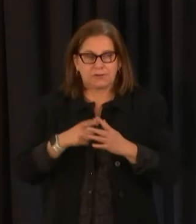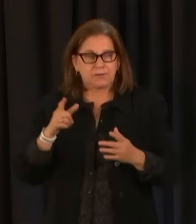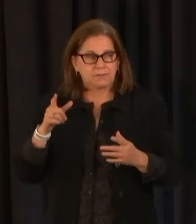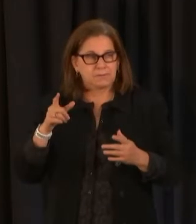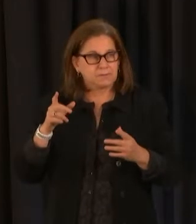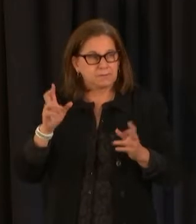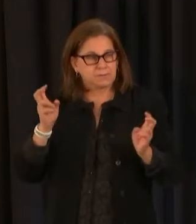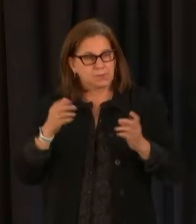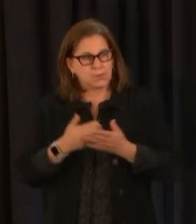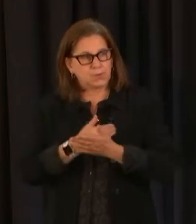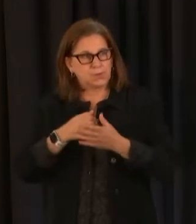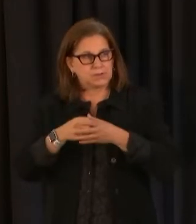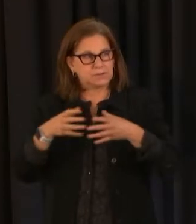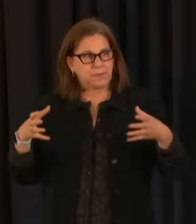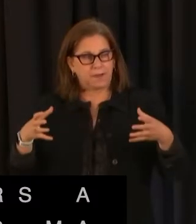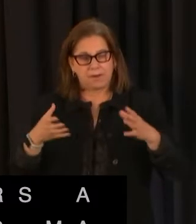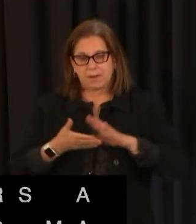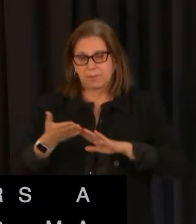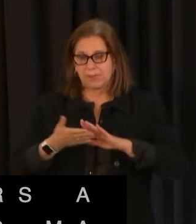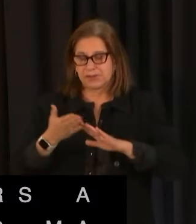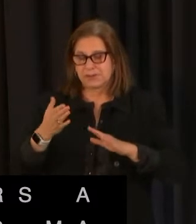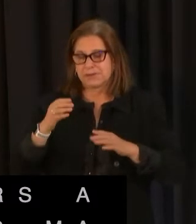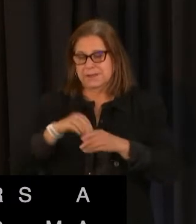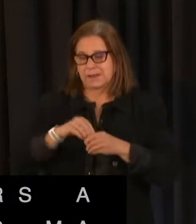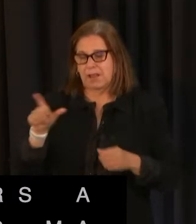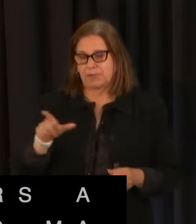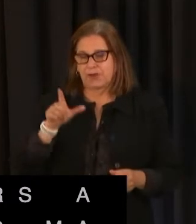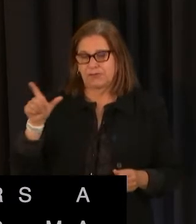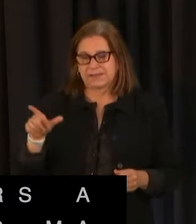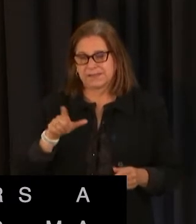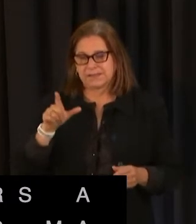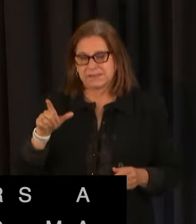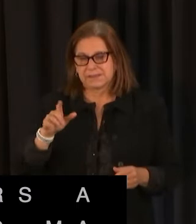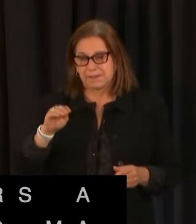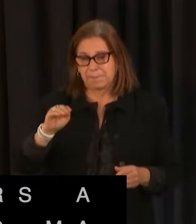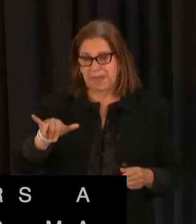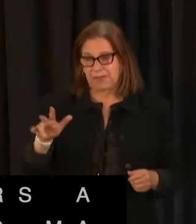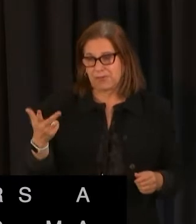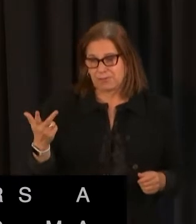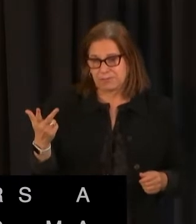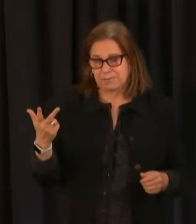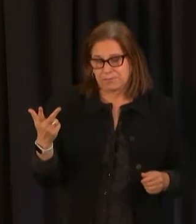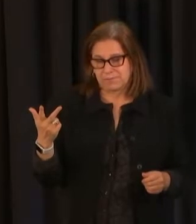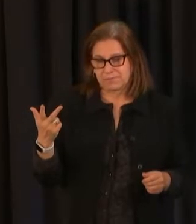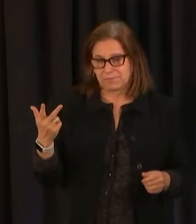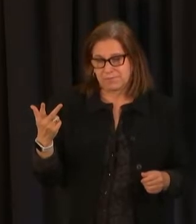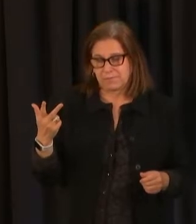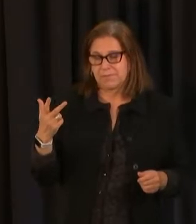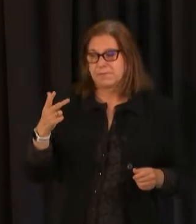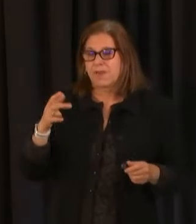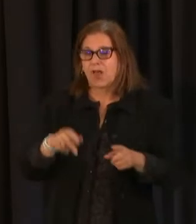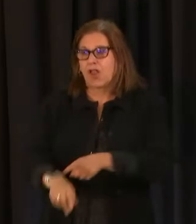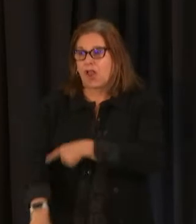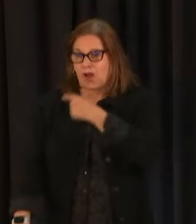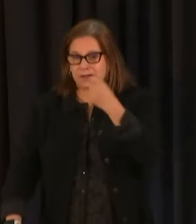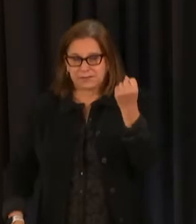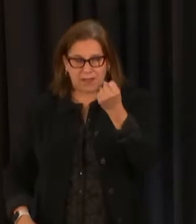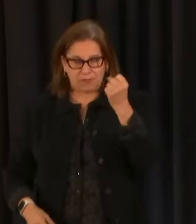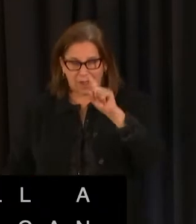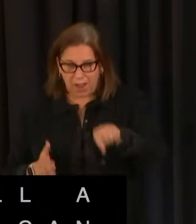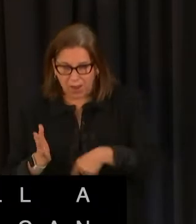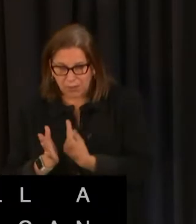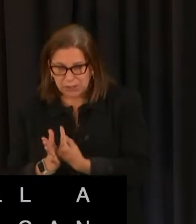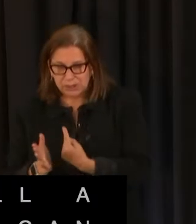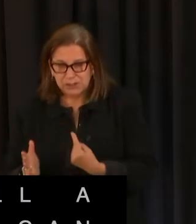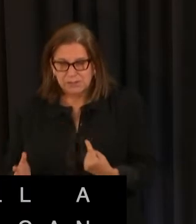3rd. DC Public Library will add Saturday hours, and you can see the Deanwood